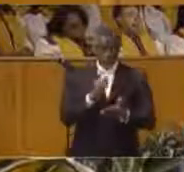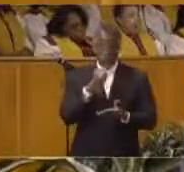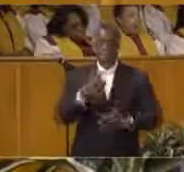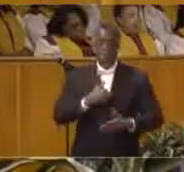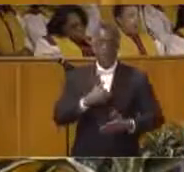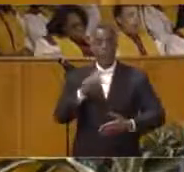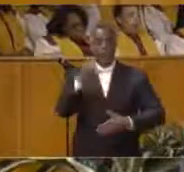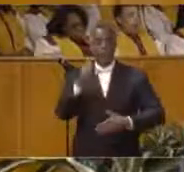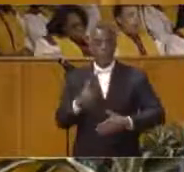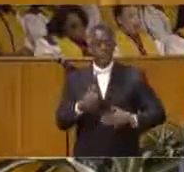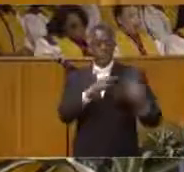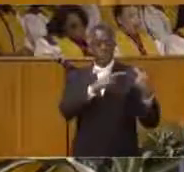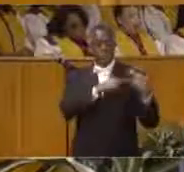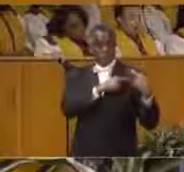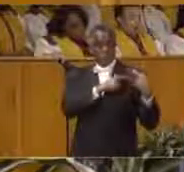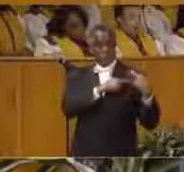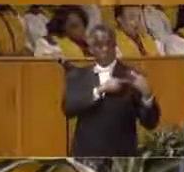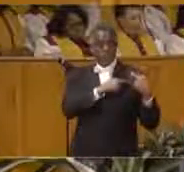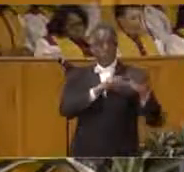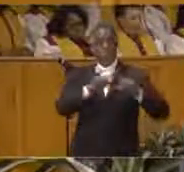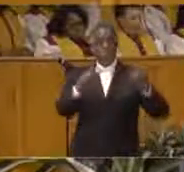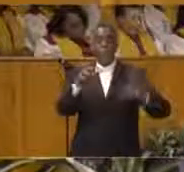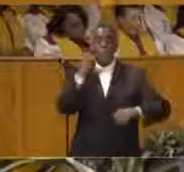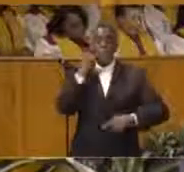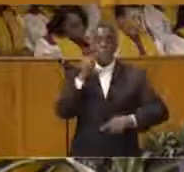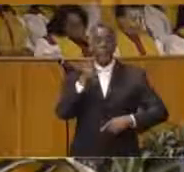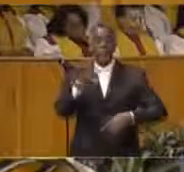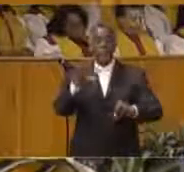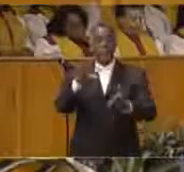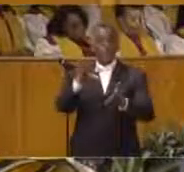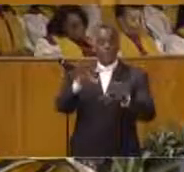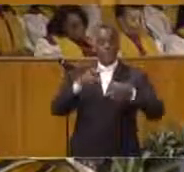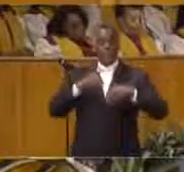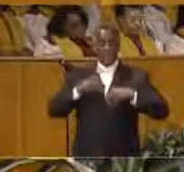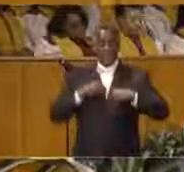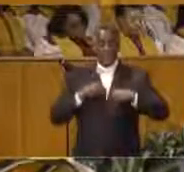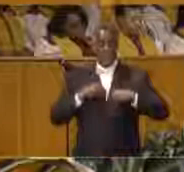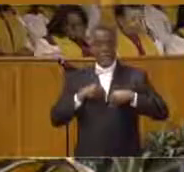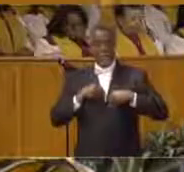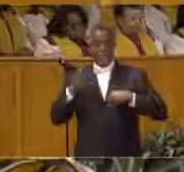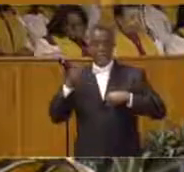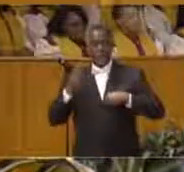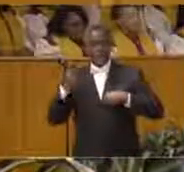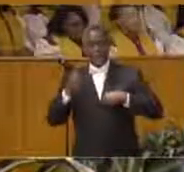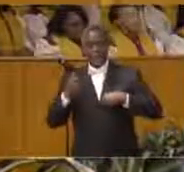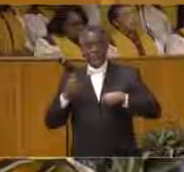tithing obligation. But if you're receiving unemployment,